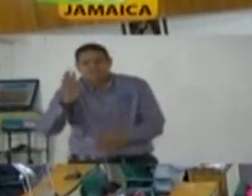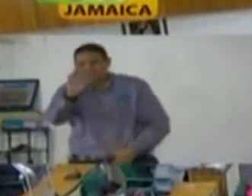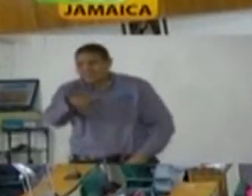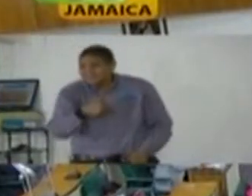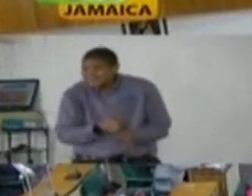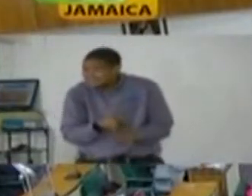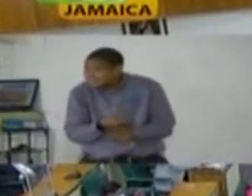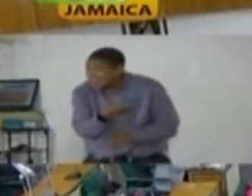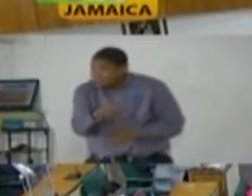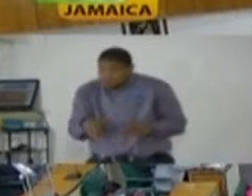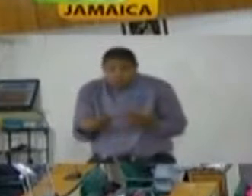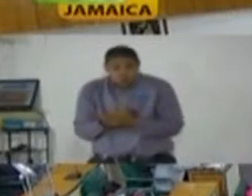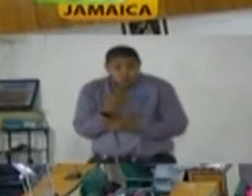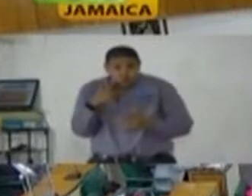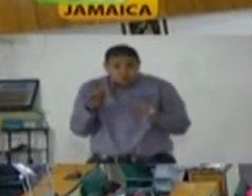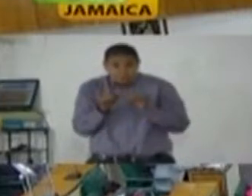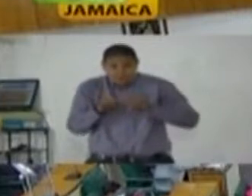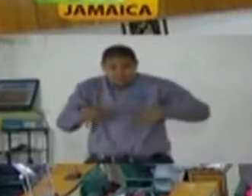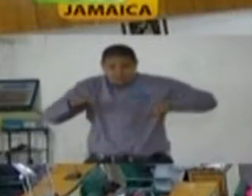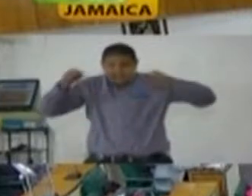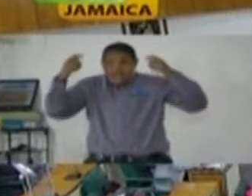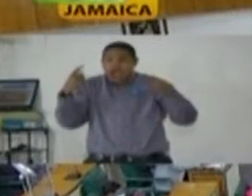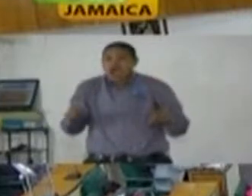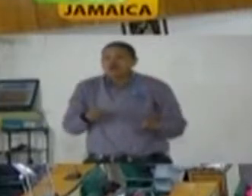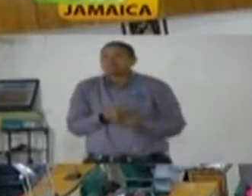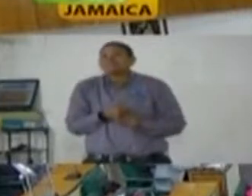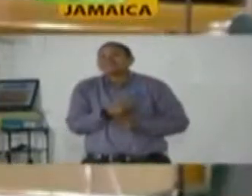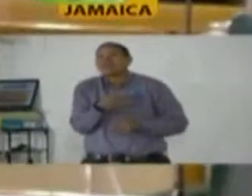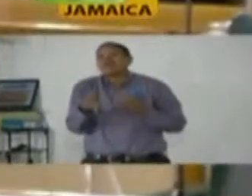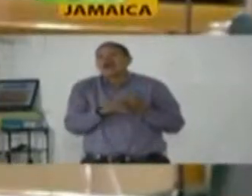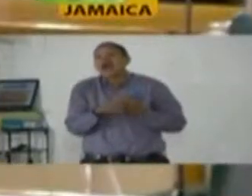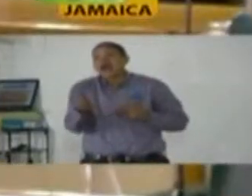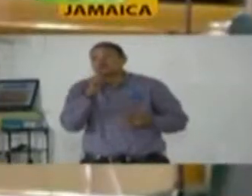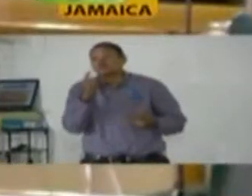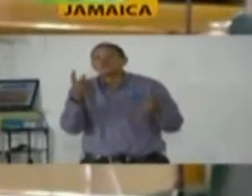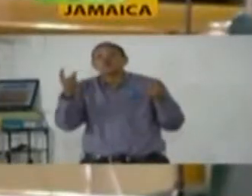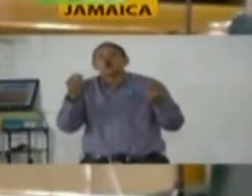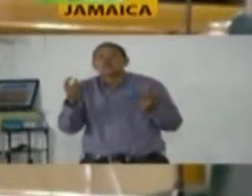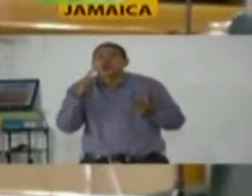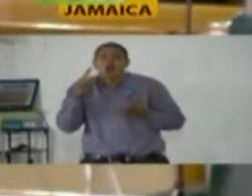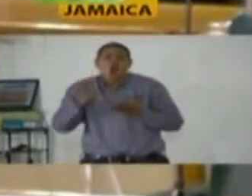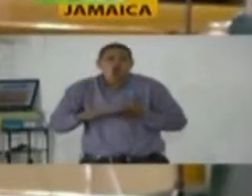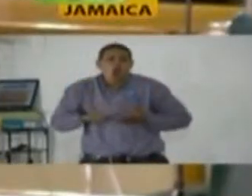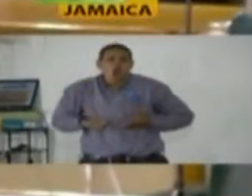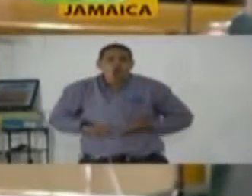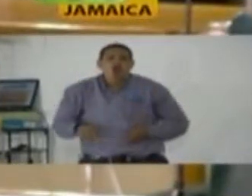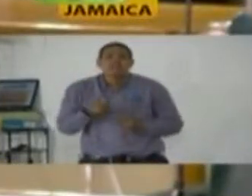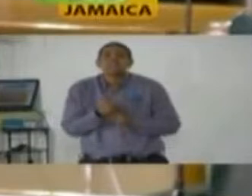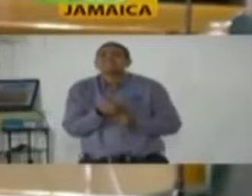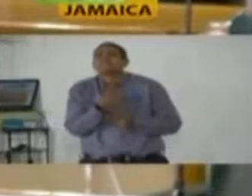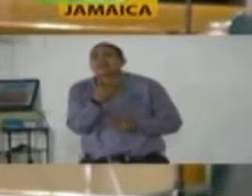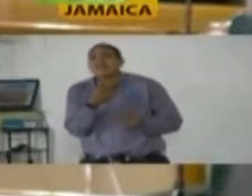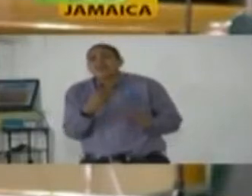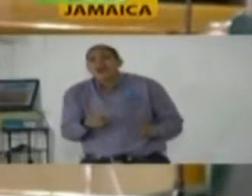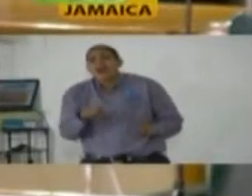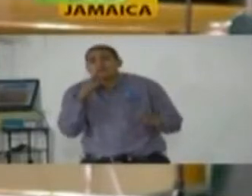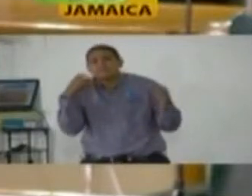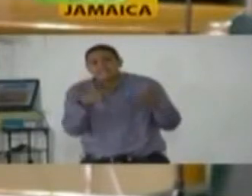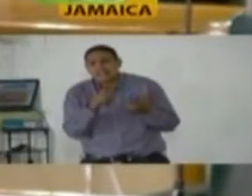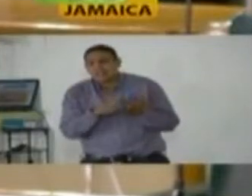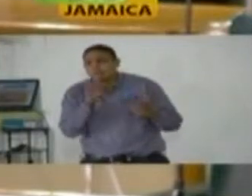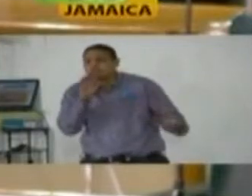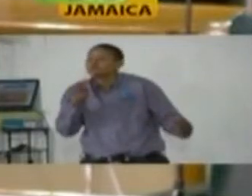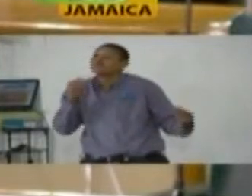measures undertaken in this regard include the conduct of audits of the handheld metal detectors that were provided to